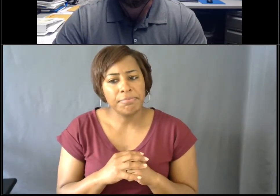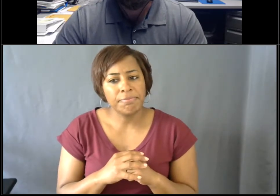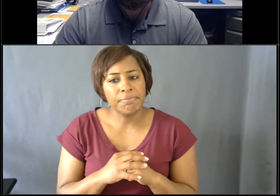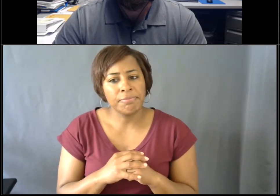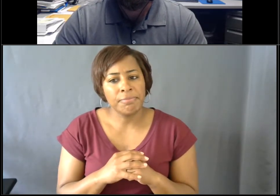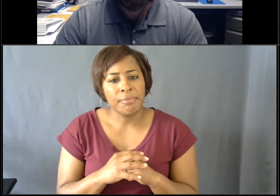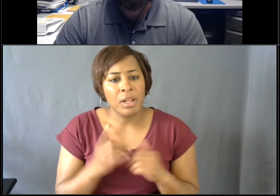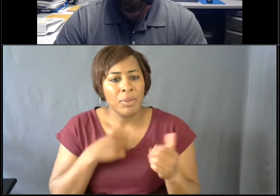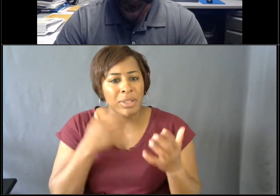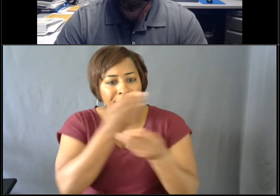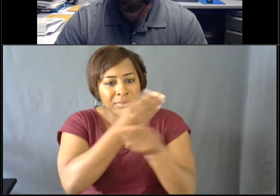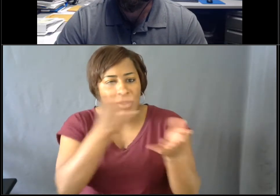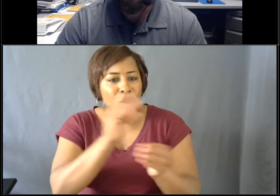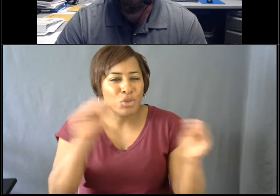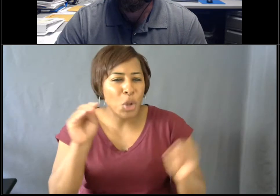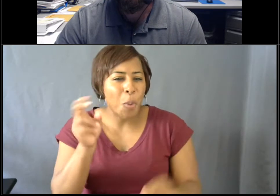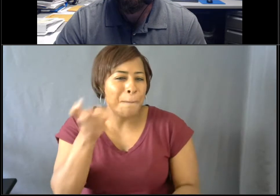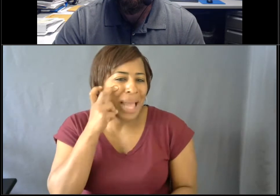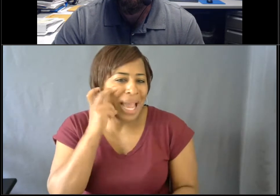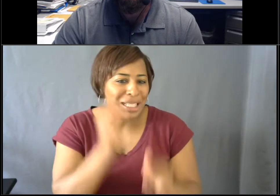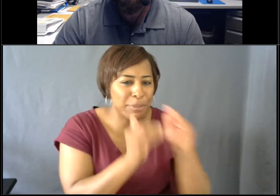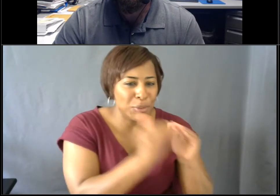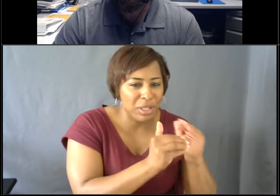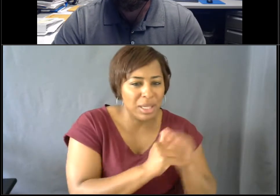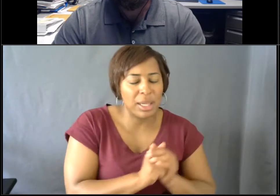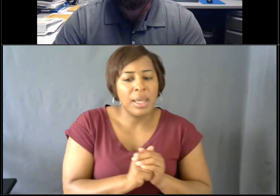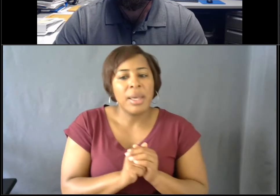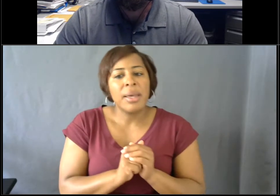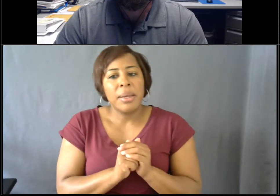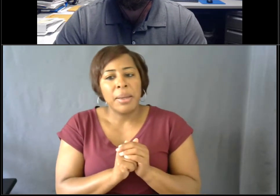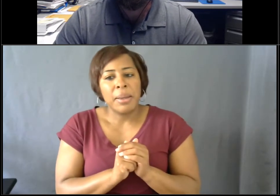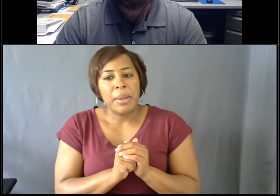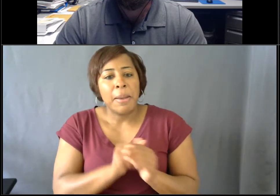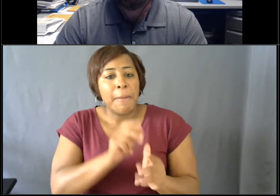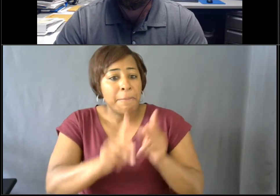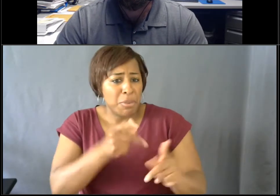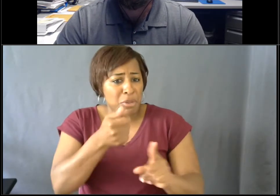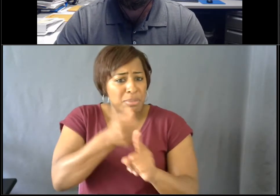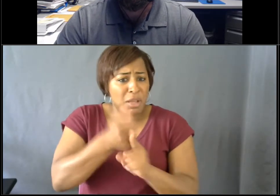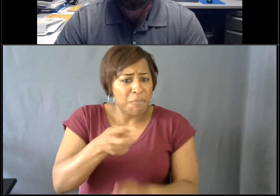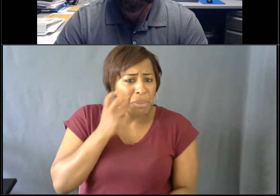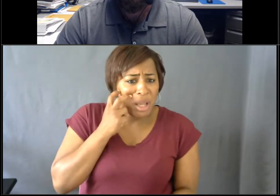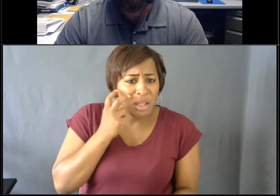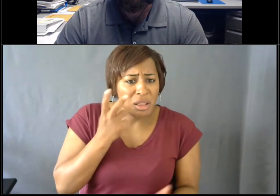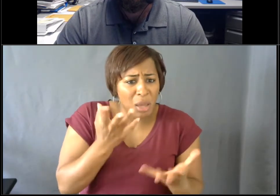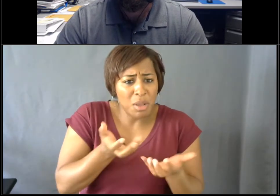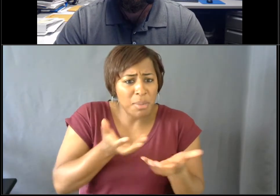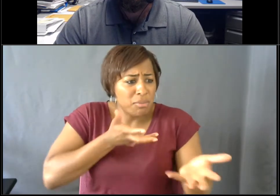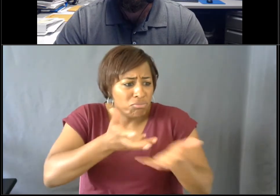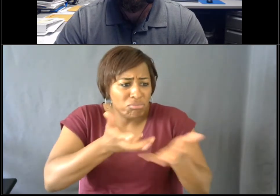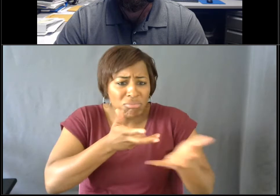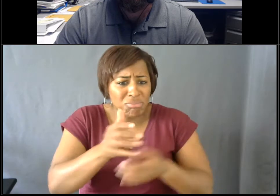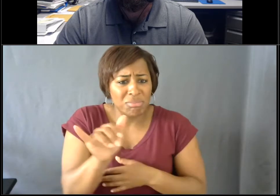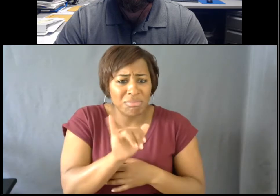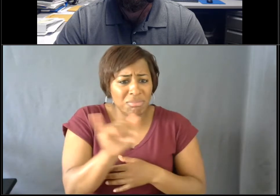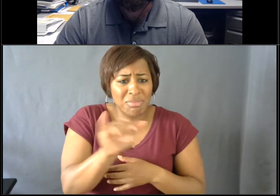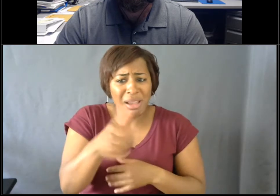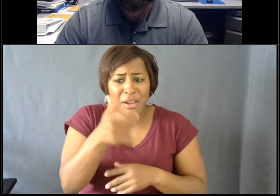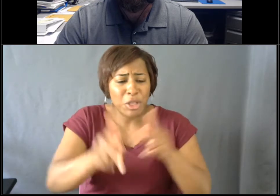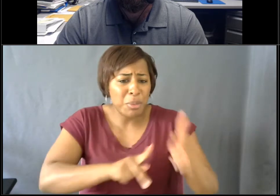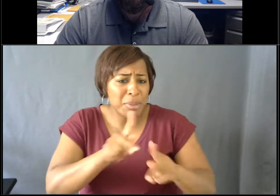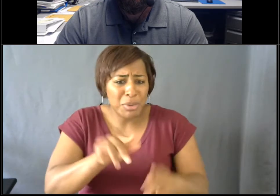blind community. People who are blind tend to want to be treated as individuals, just like, you or I might want to